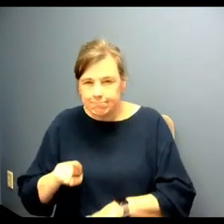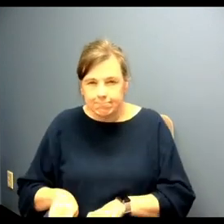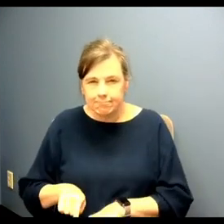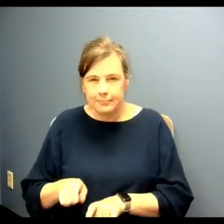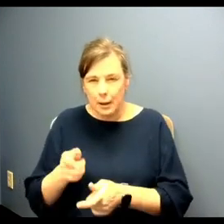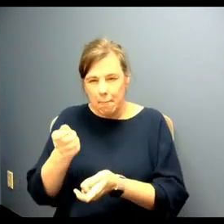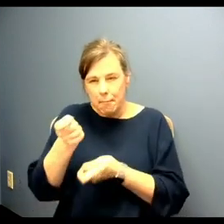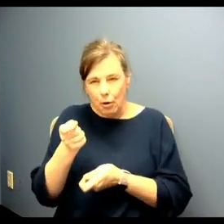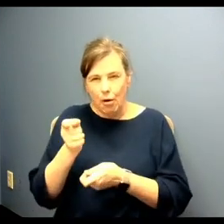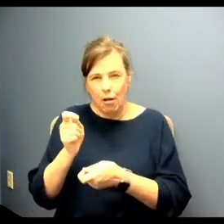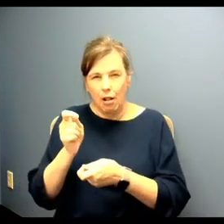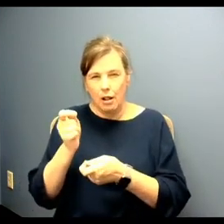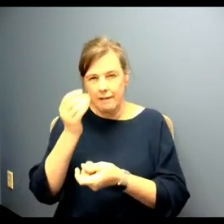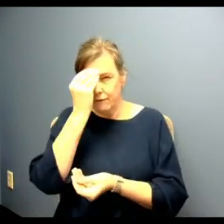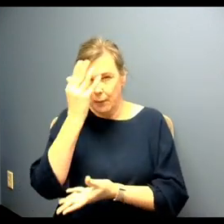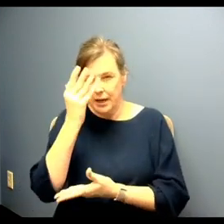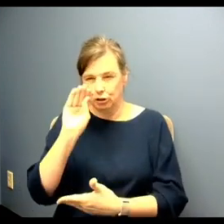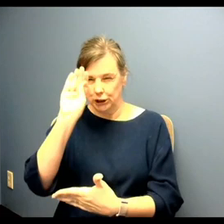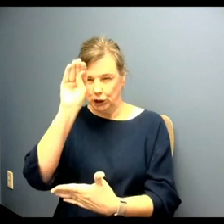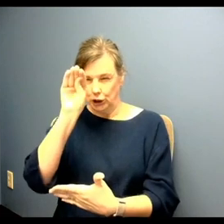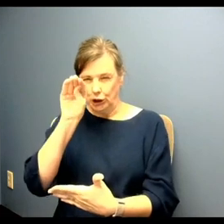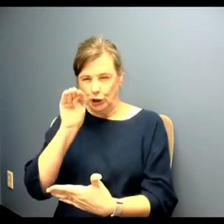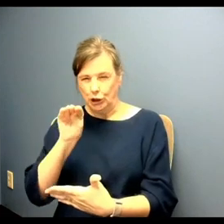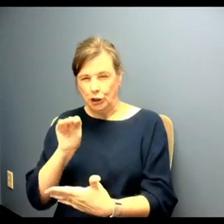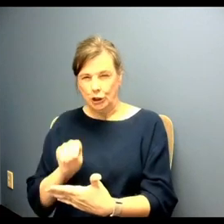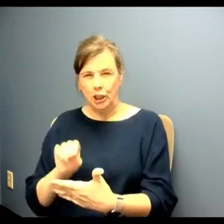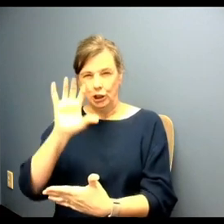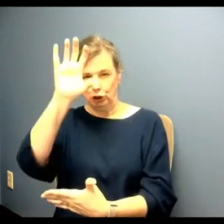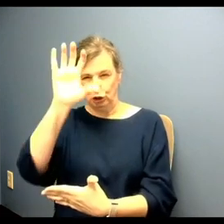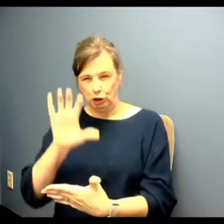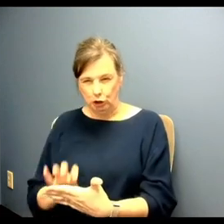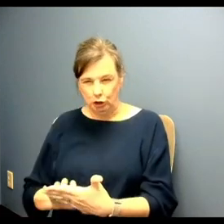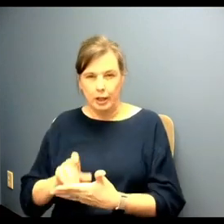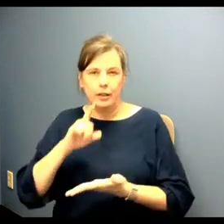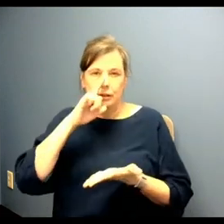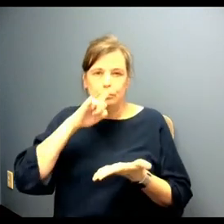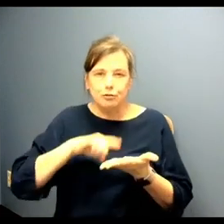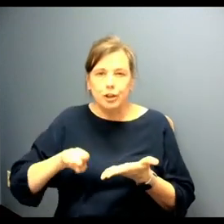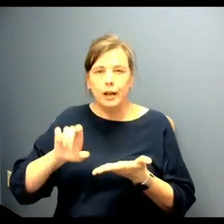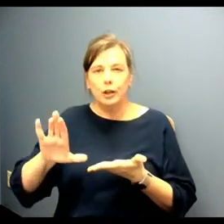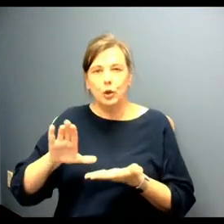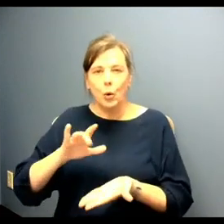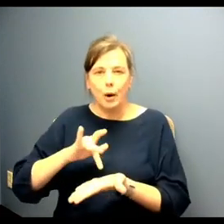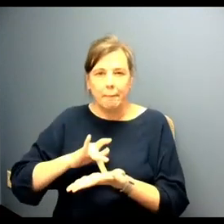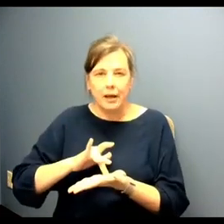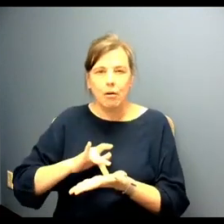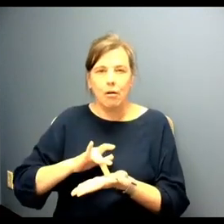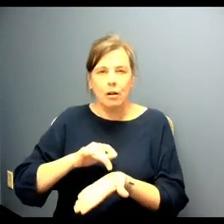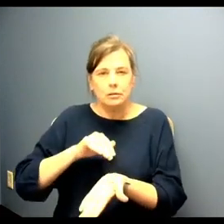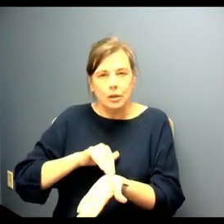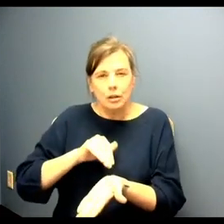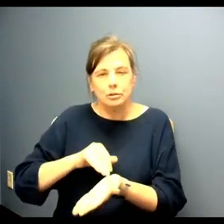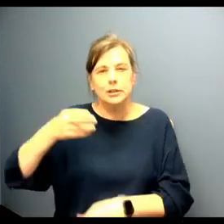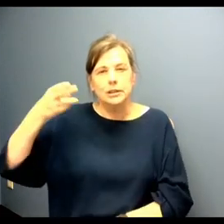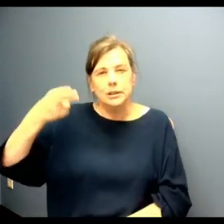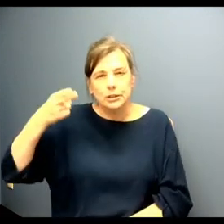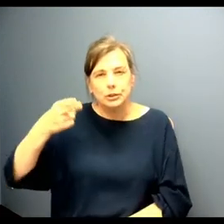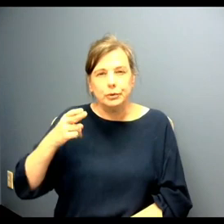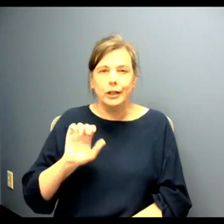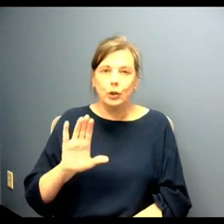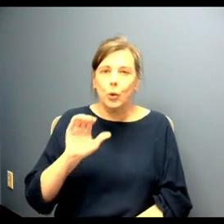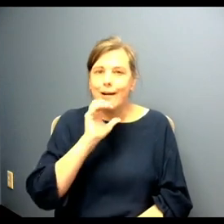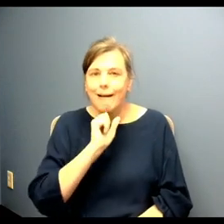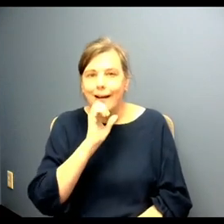consumers. So they come over and they check your medical history, they see if you're a smoker, they see your age and all